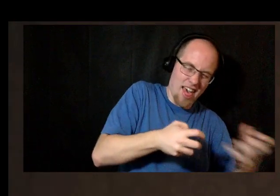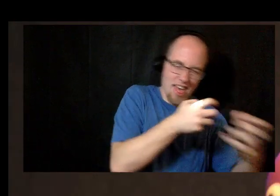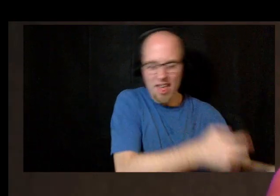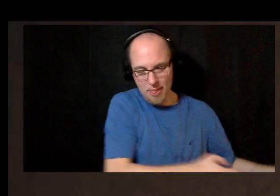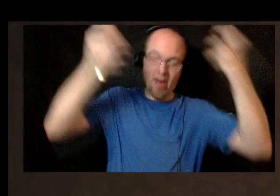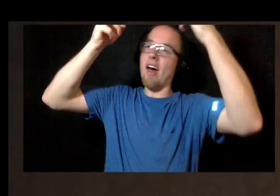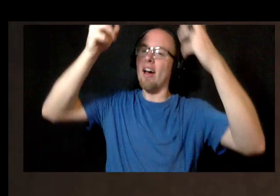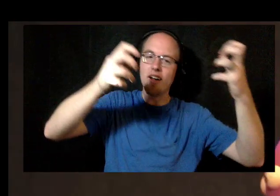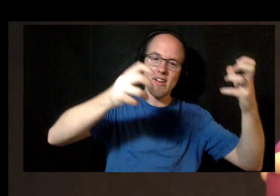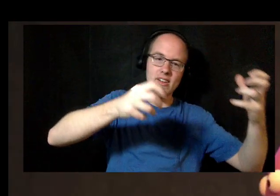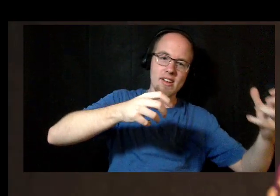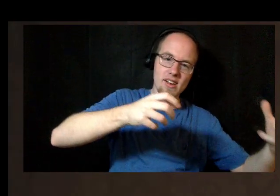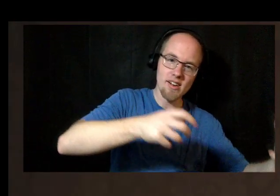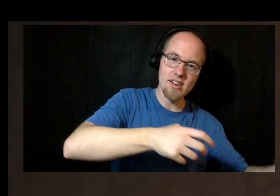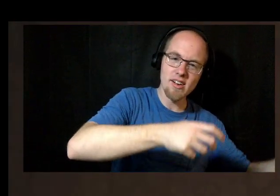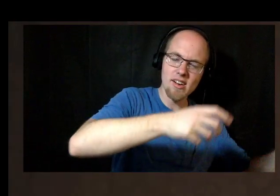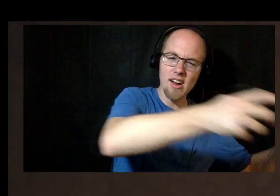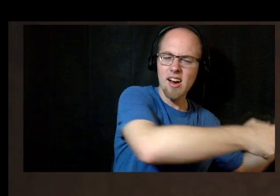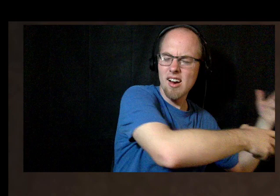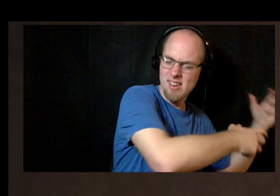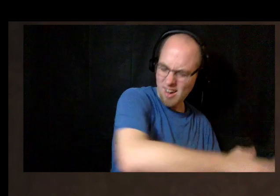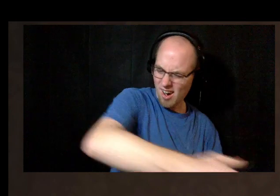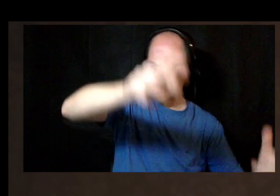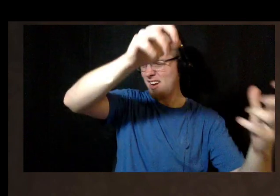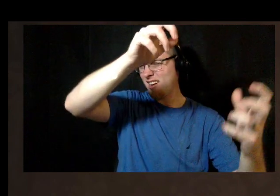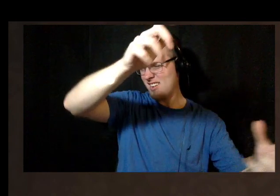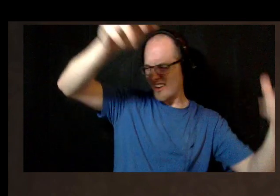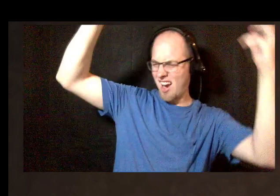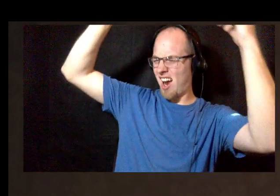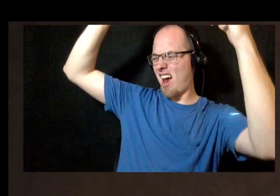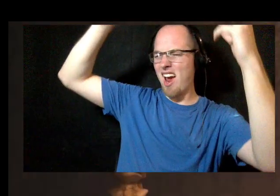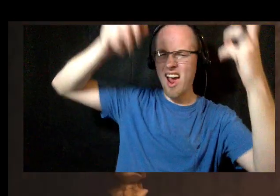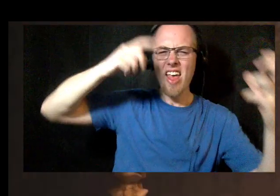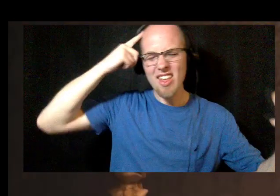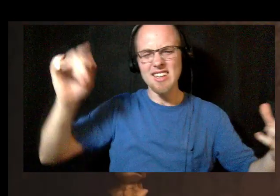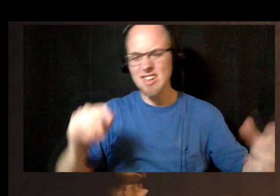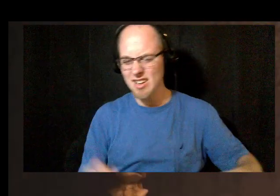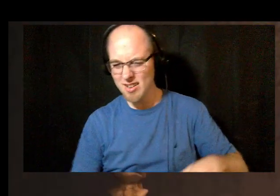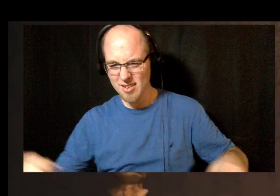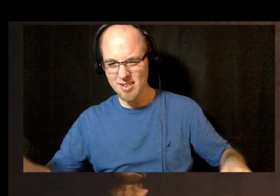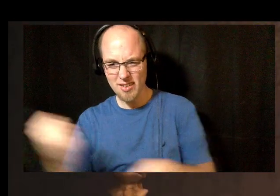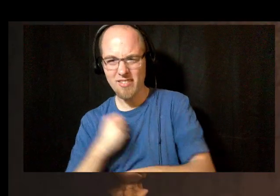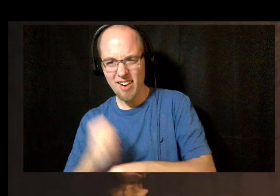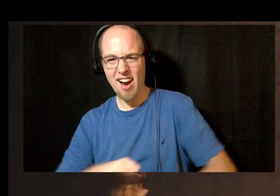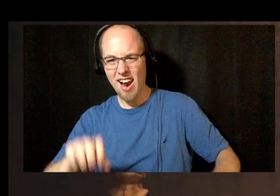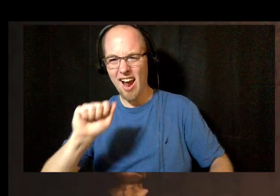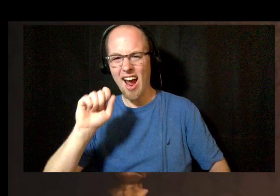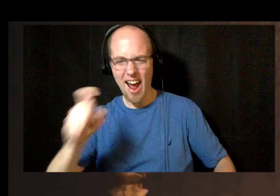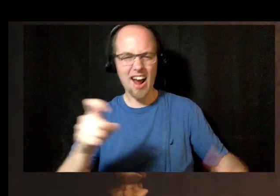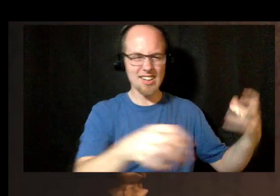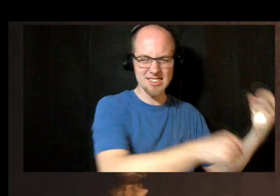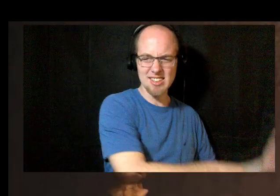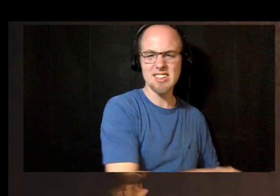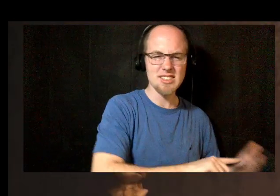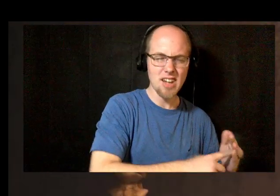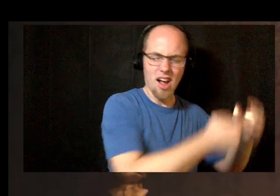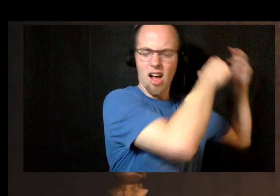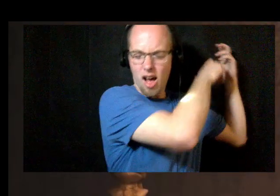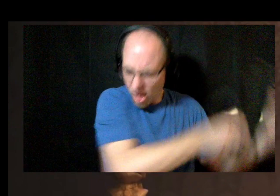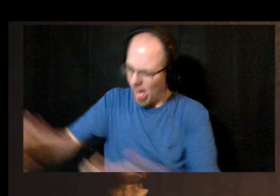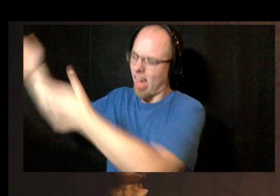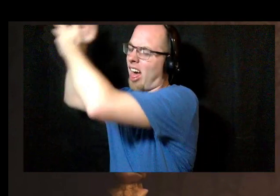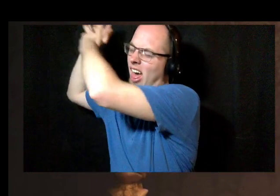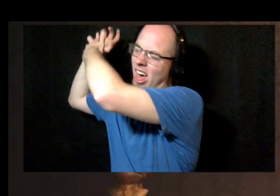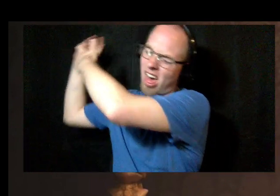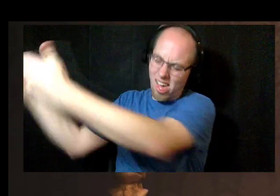He pulls it out of the ground, whereupon he wields it like a fucking battle axe and just starts smashing up the front garden, just beheading